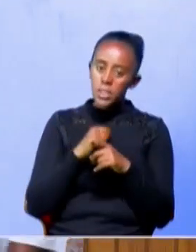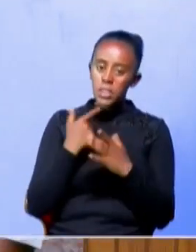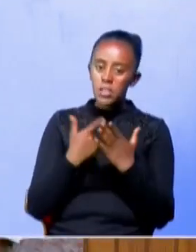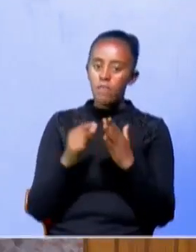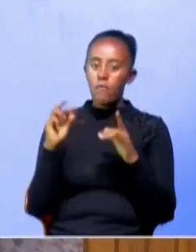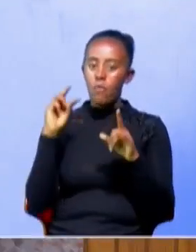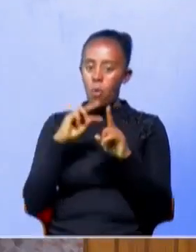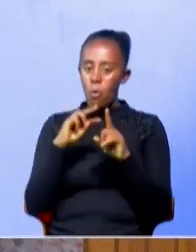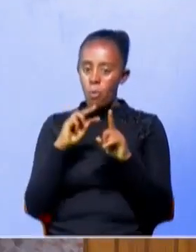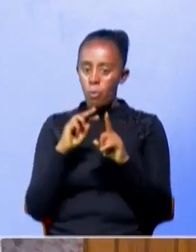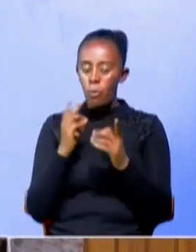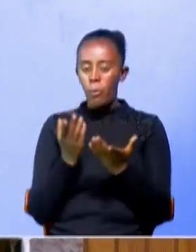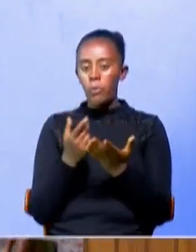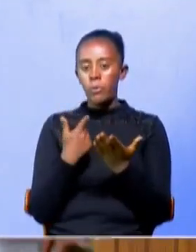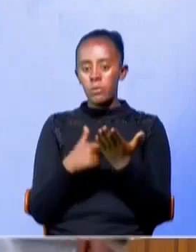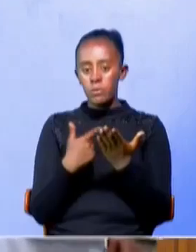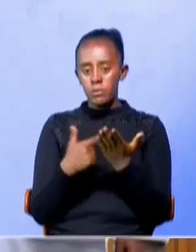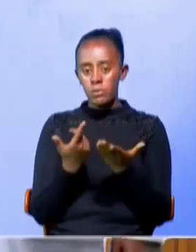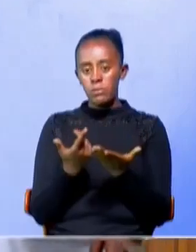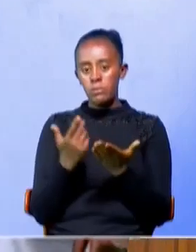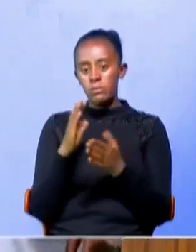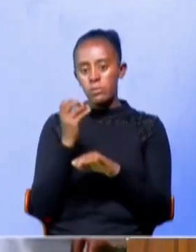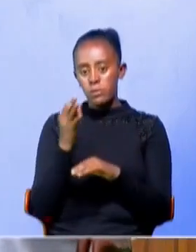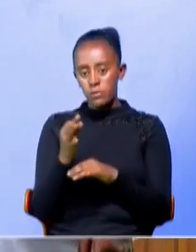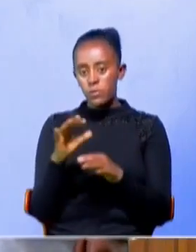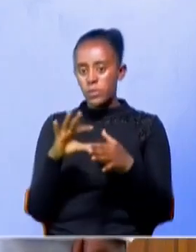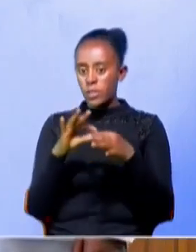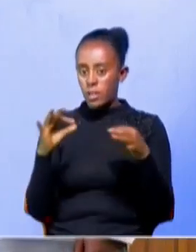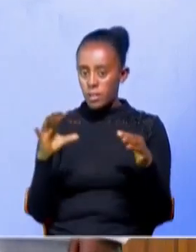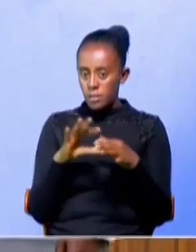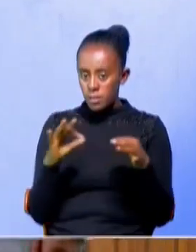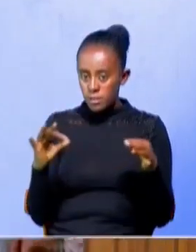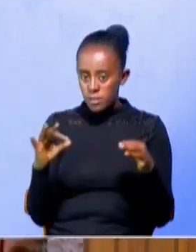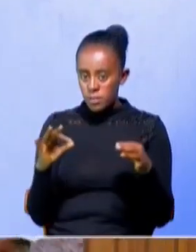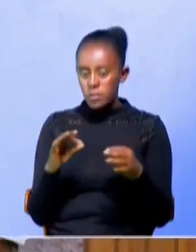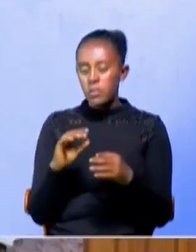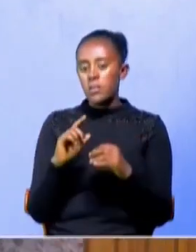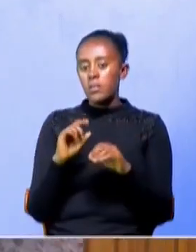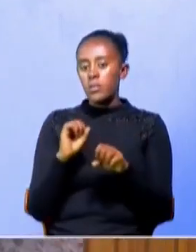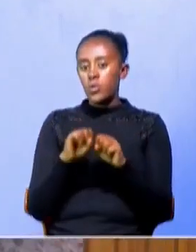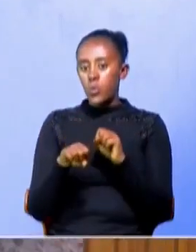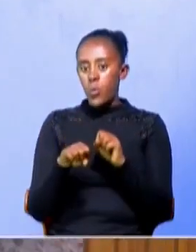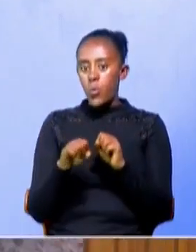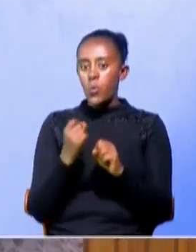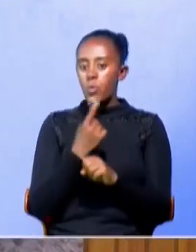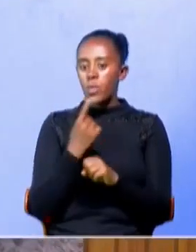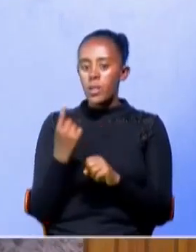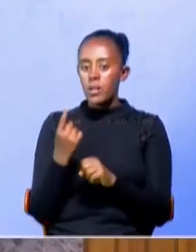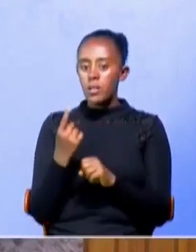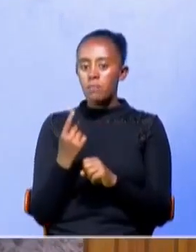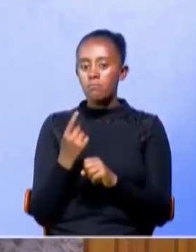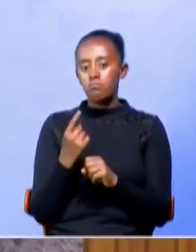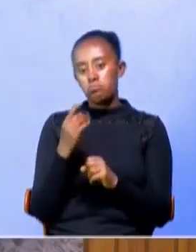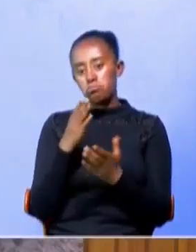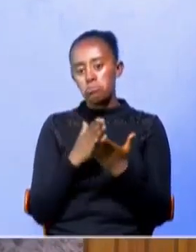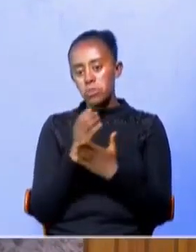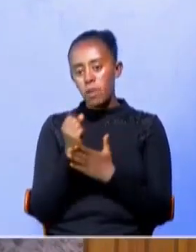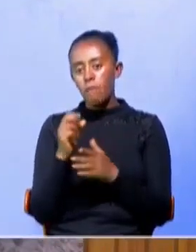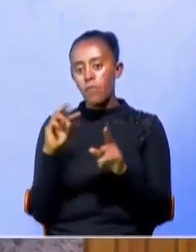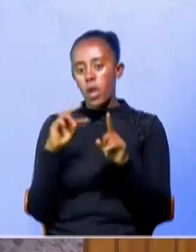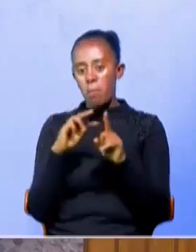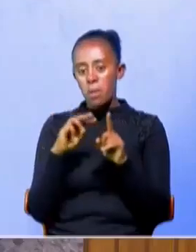vocabularies by reading such kind of sentences. So there are some vocabularies that are related